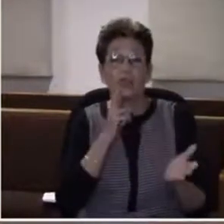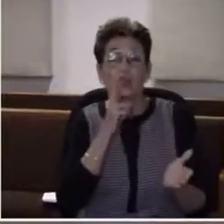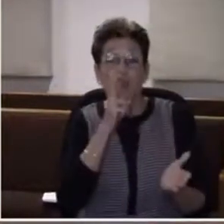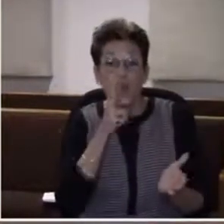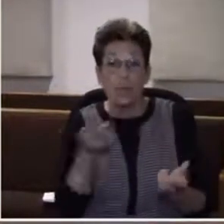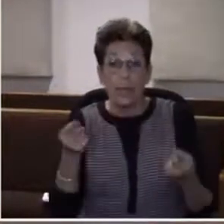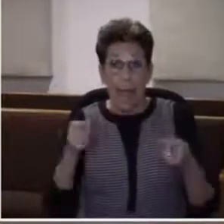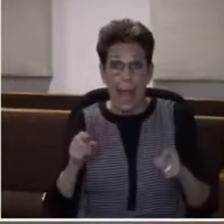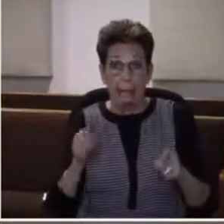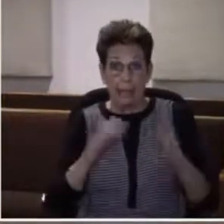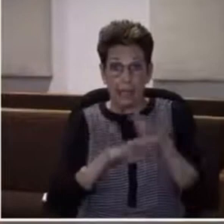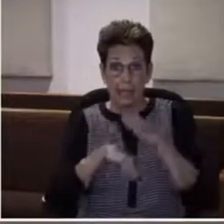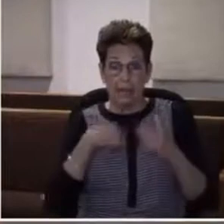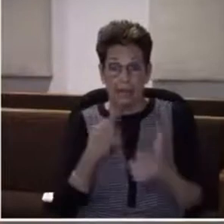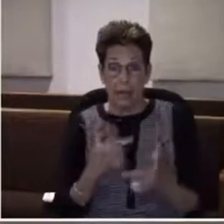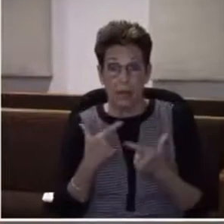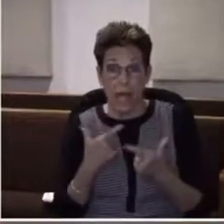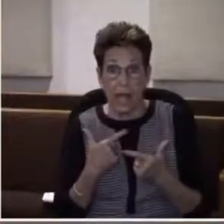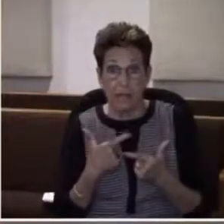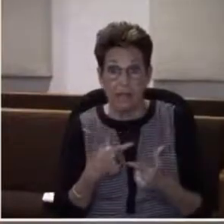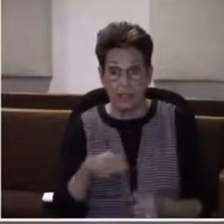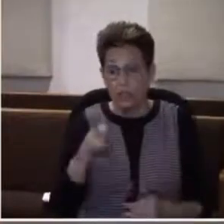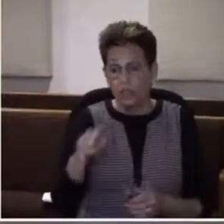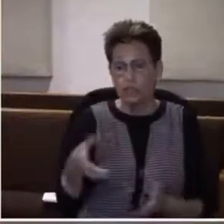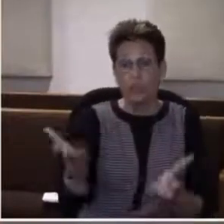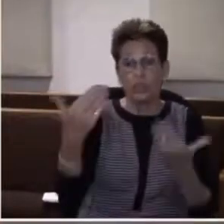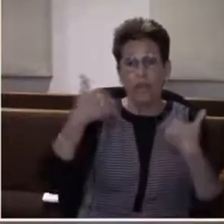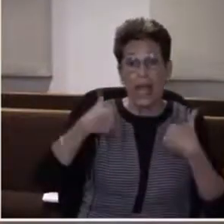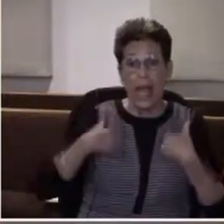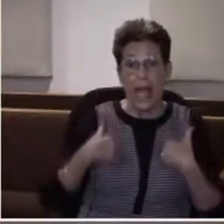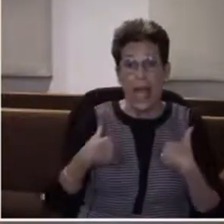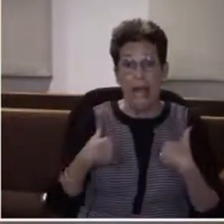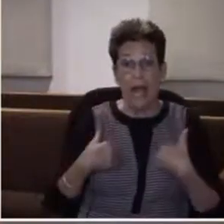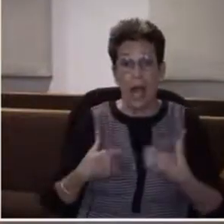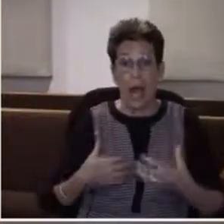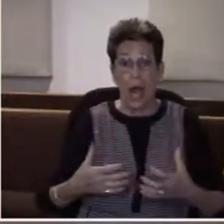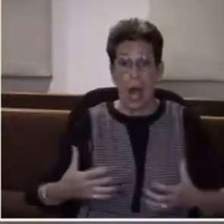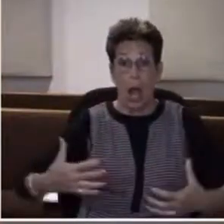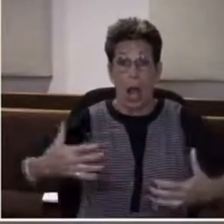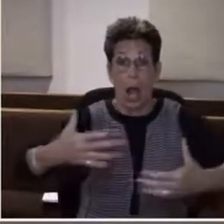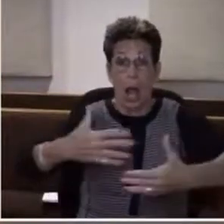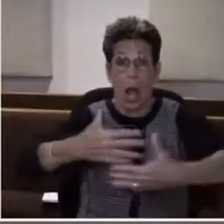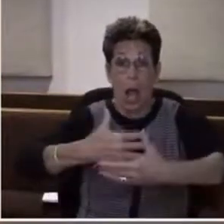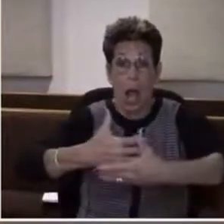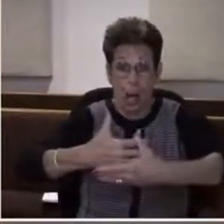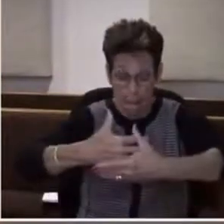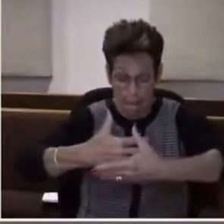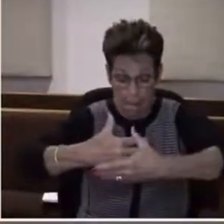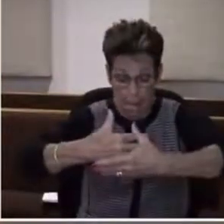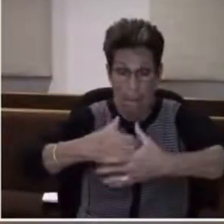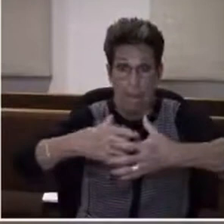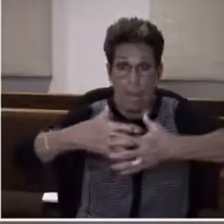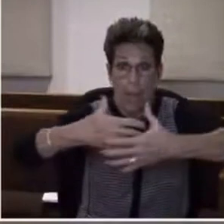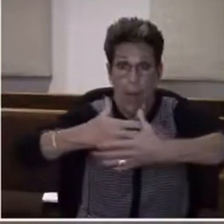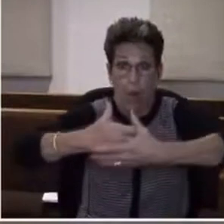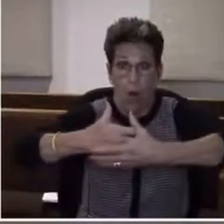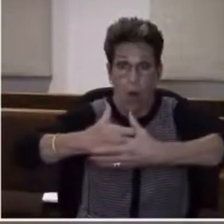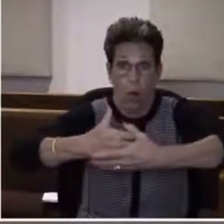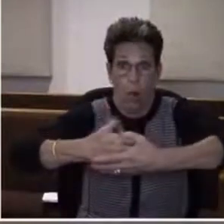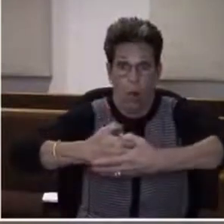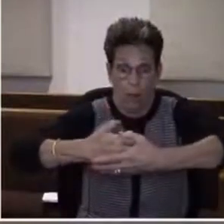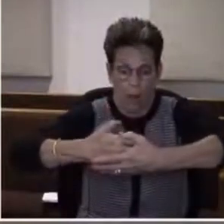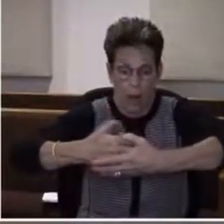barrel. She had a pitcher. She had meal. She had things to put